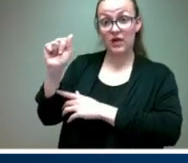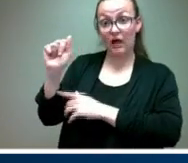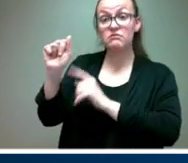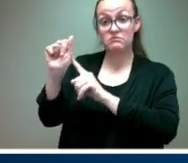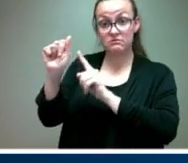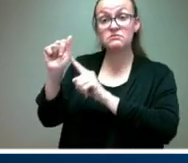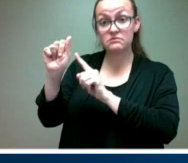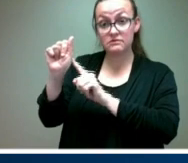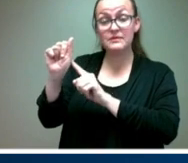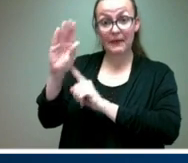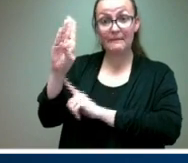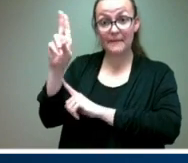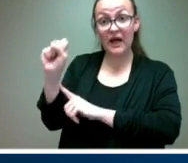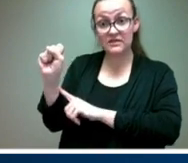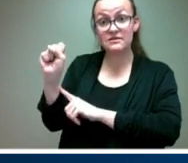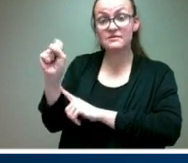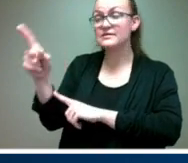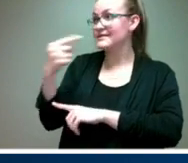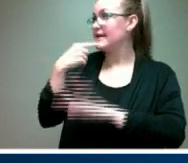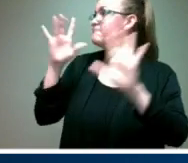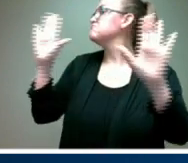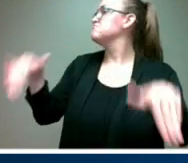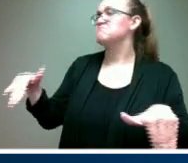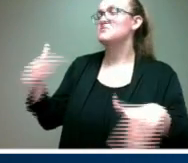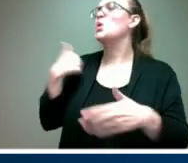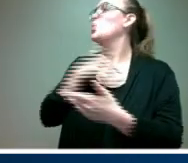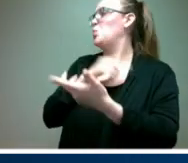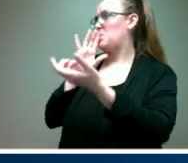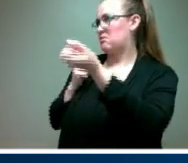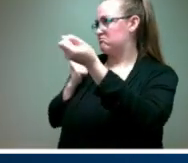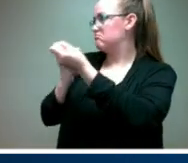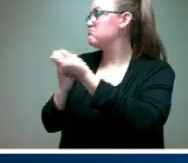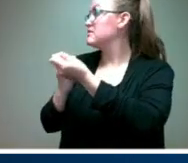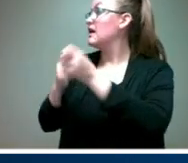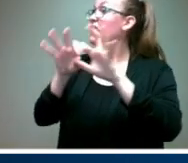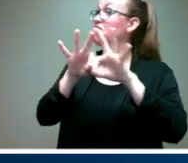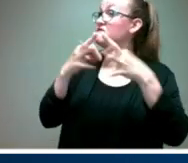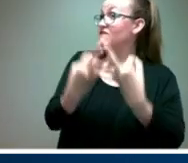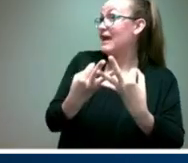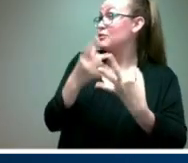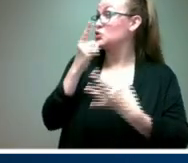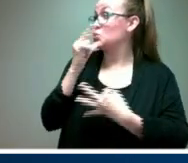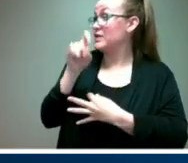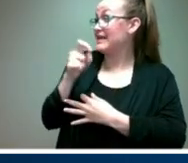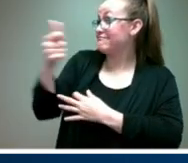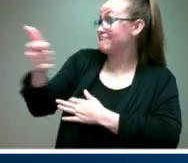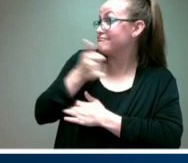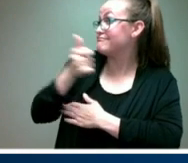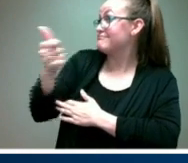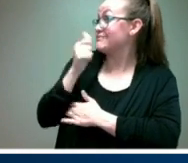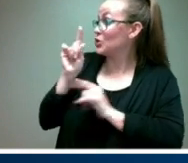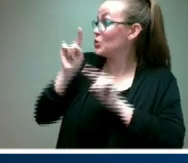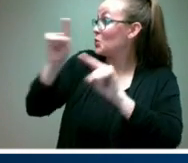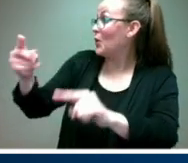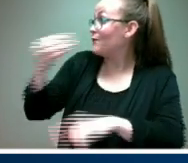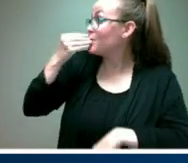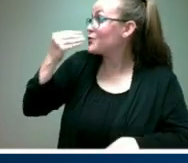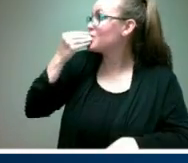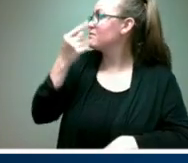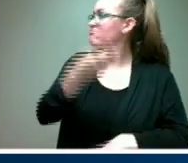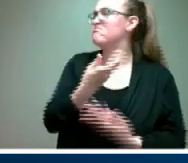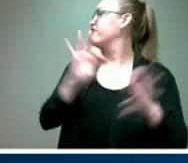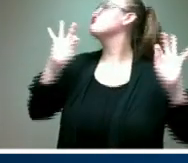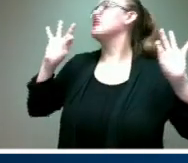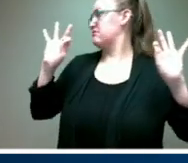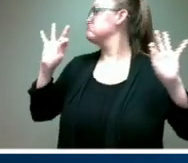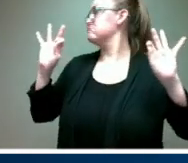know, transportation at no cost to our families to get into feeding sites. But it's those partnerships and more. People are stepping up, and I